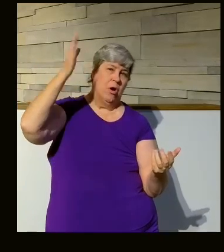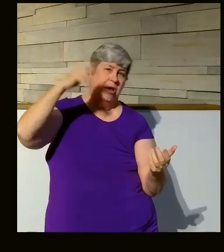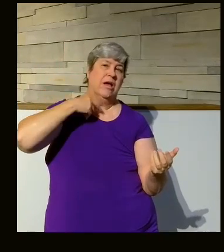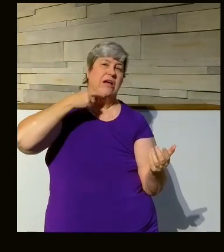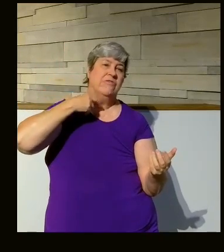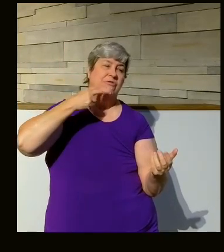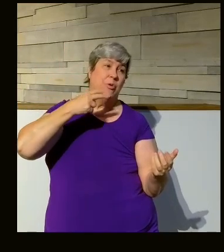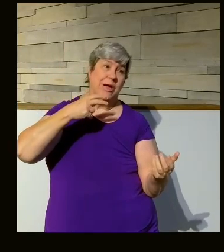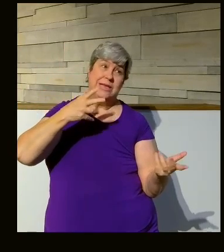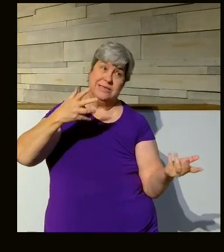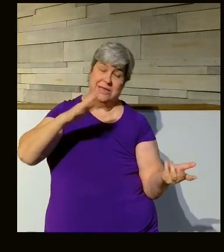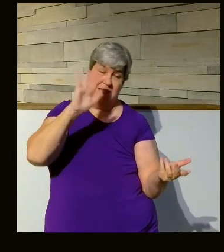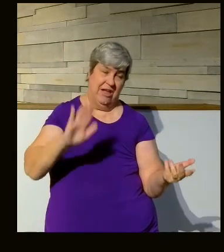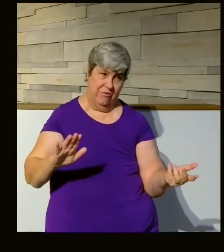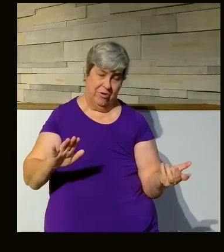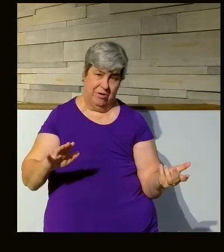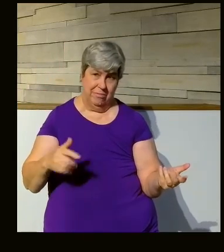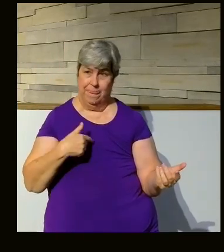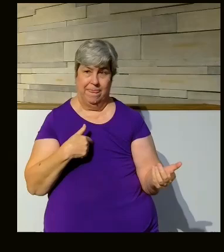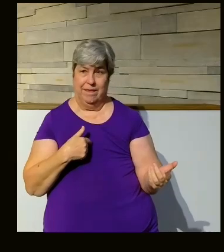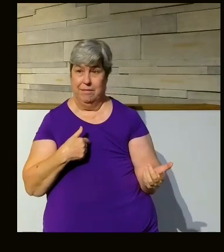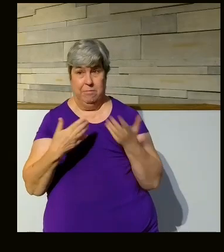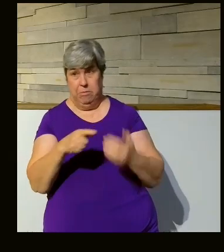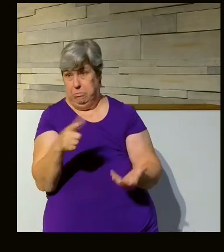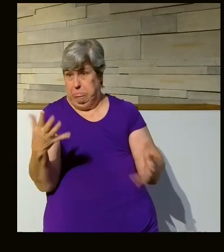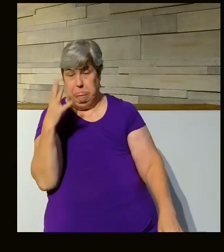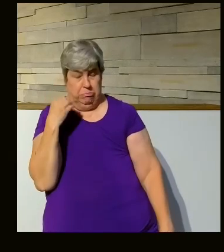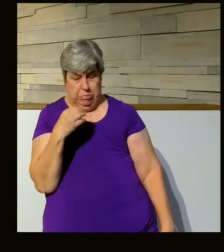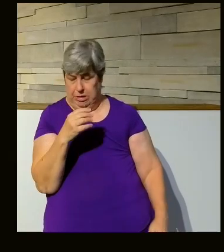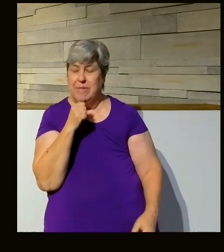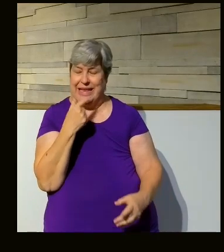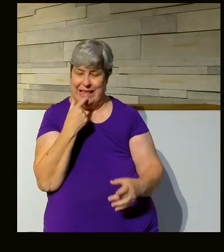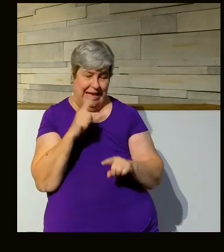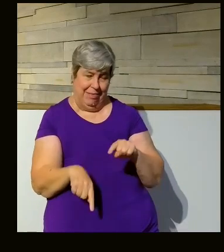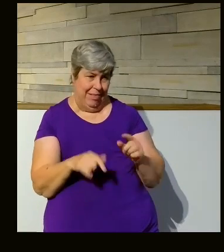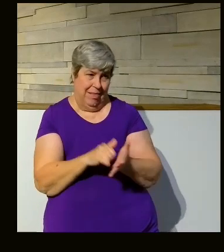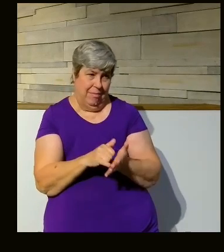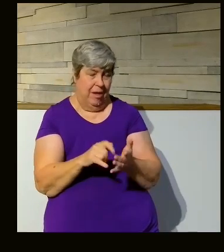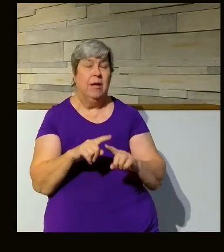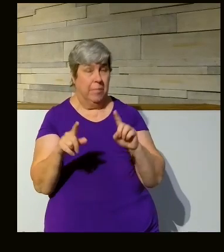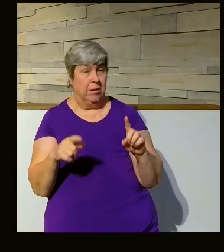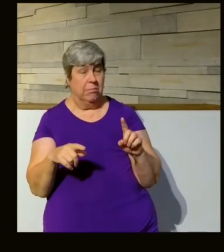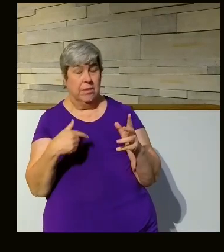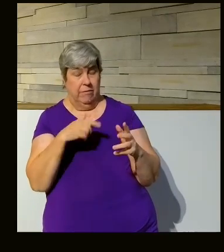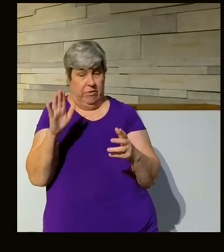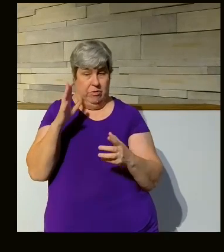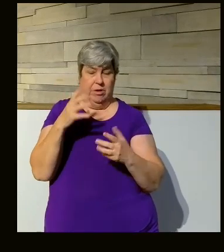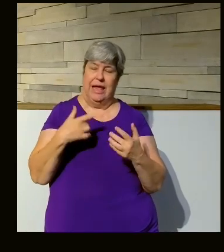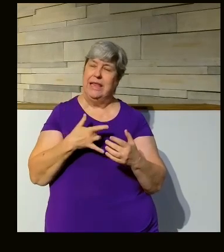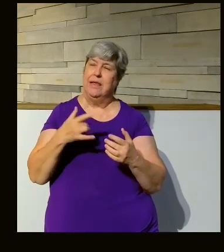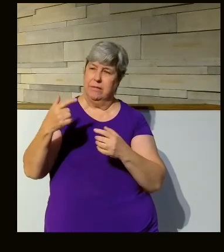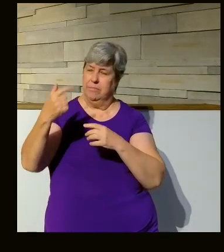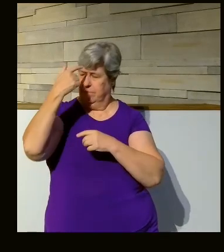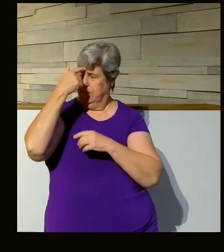think sometimes it's gotten close, but never in an audible voice. Maybe you have. I'm not saying that can't happen. But usually it's in the